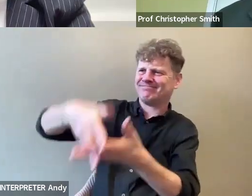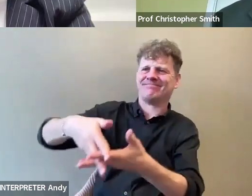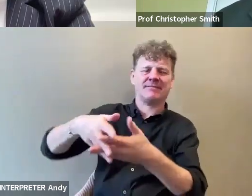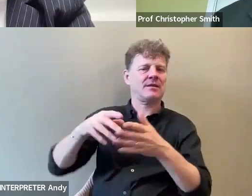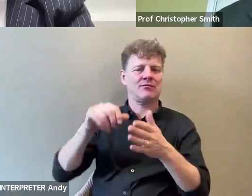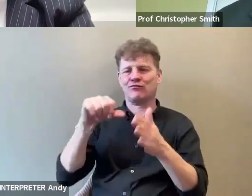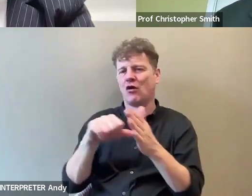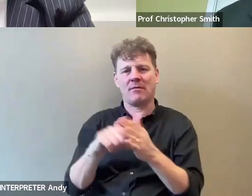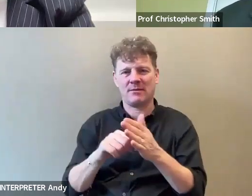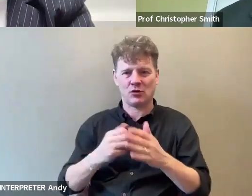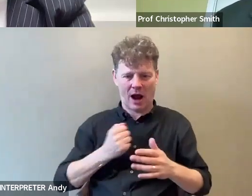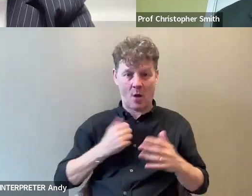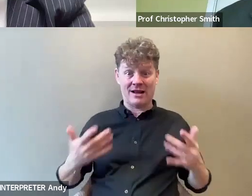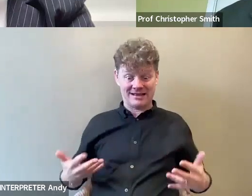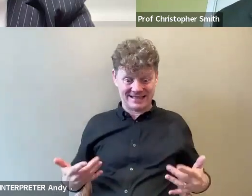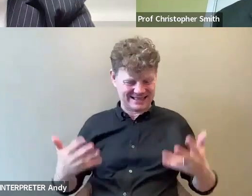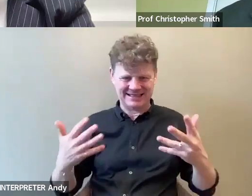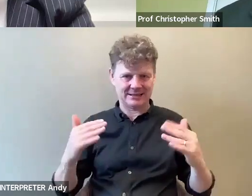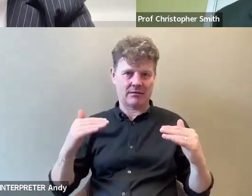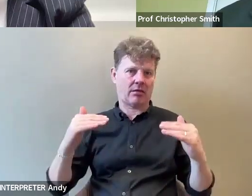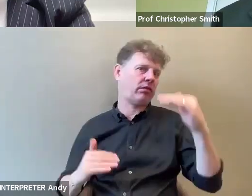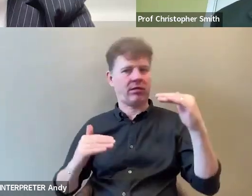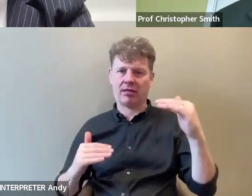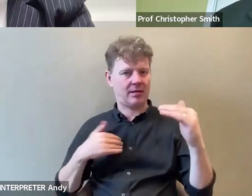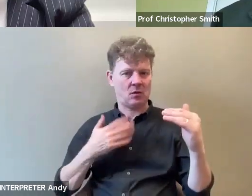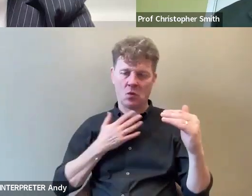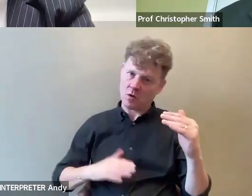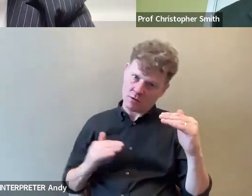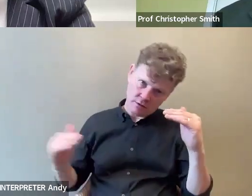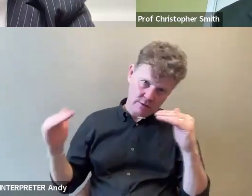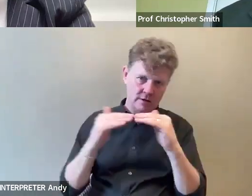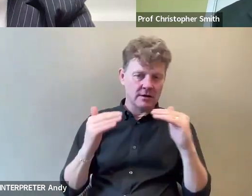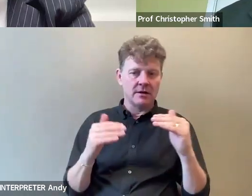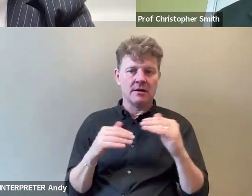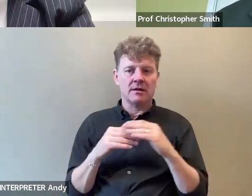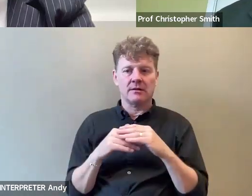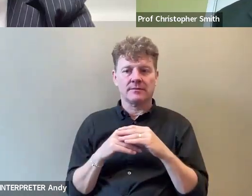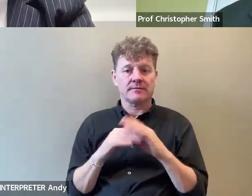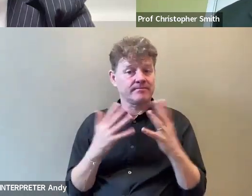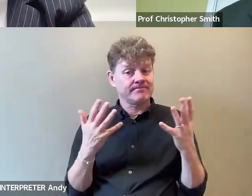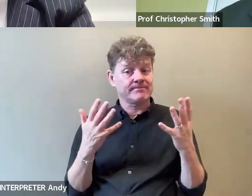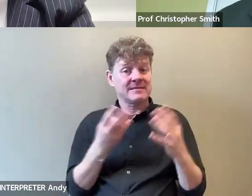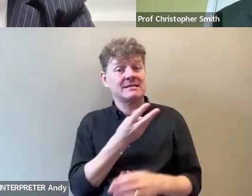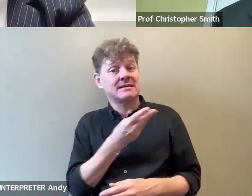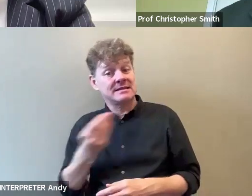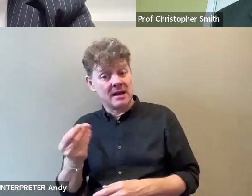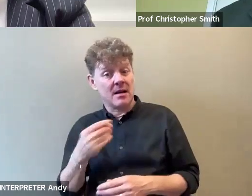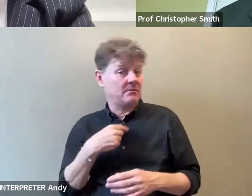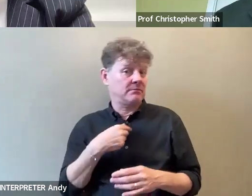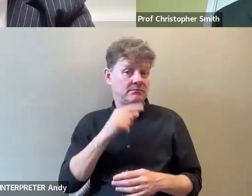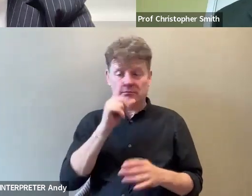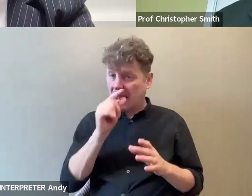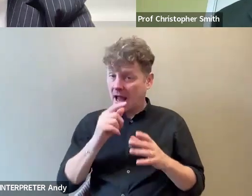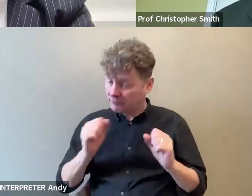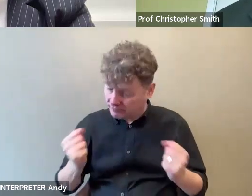our statistics are nowhere near where I would like them to be. Some of that is in our gift to do something about, some of it is less so. One